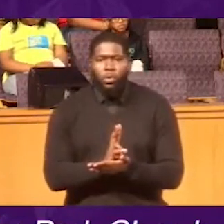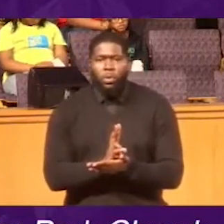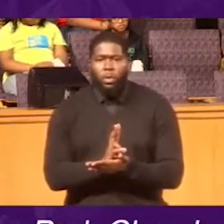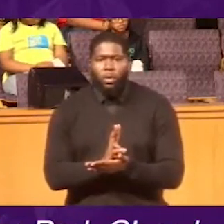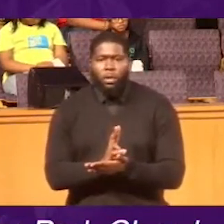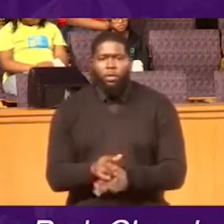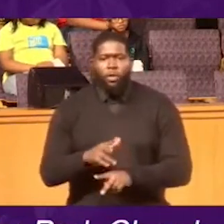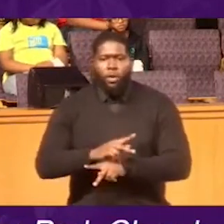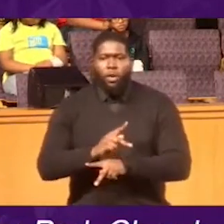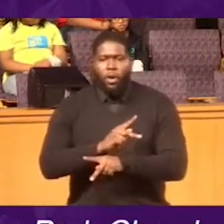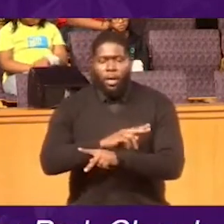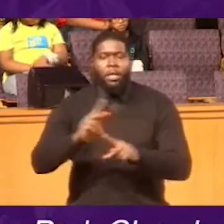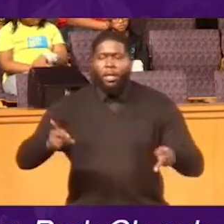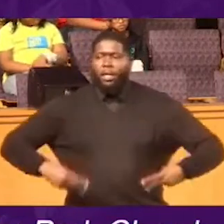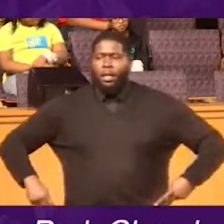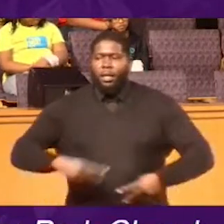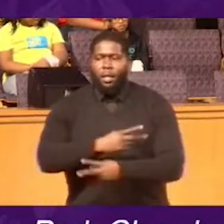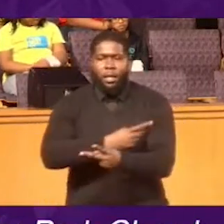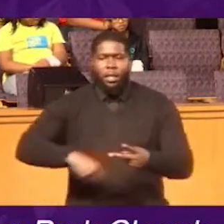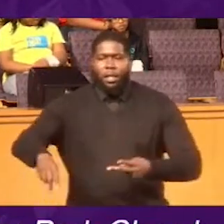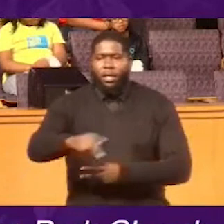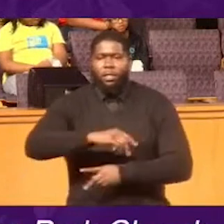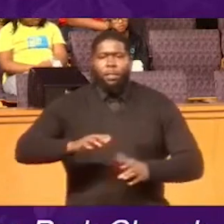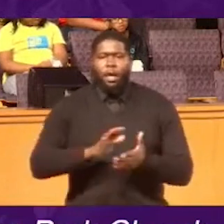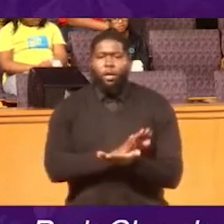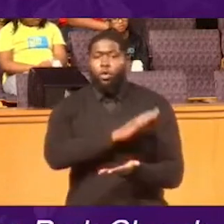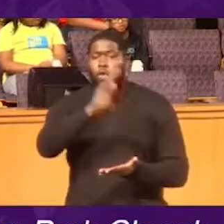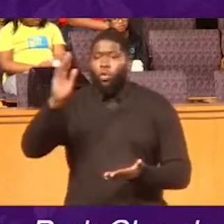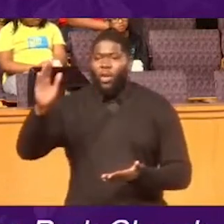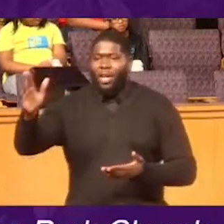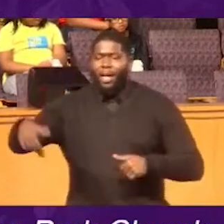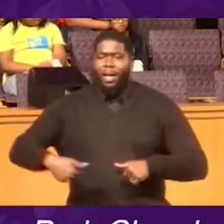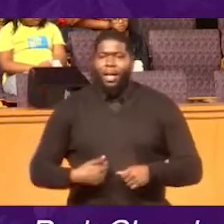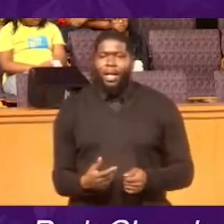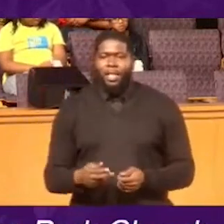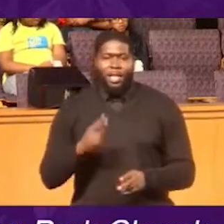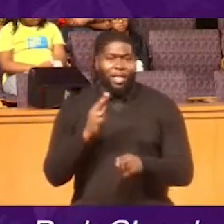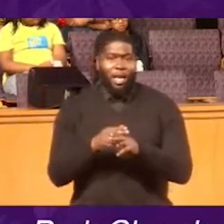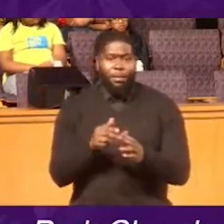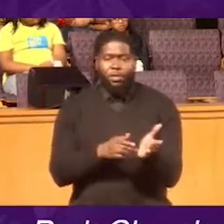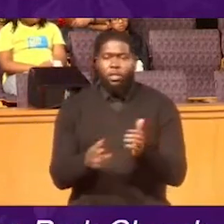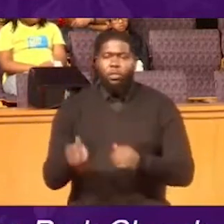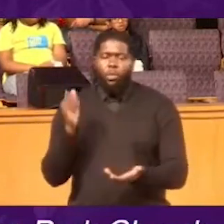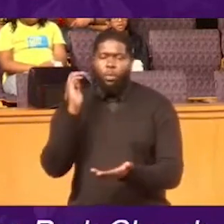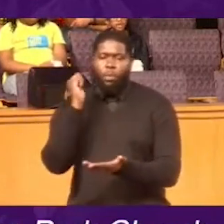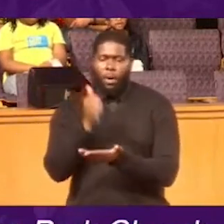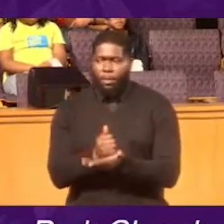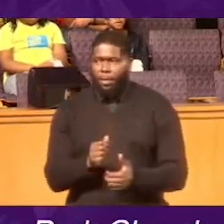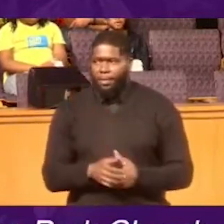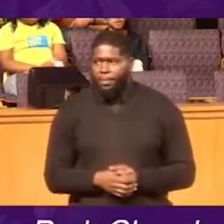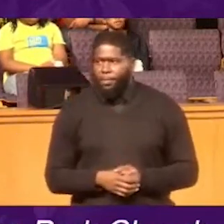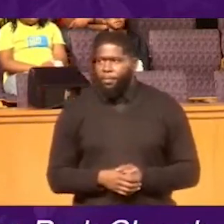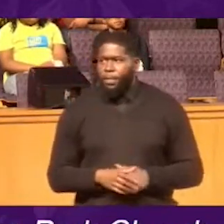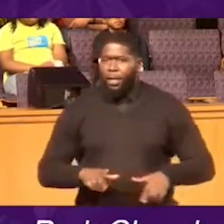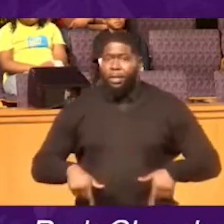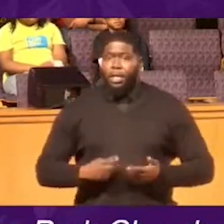for your kingdom and for your glory. It's in the name of Jesus that we pray. Amen. Now